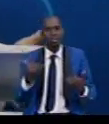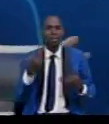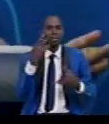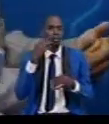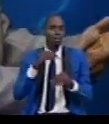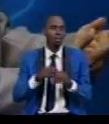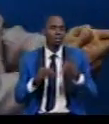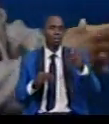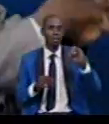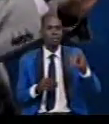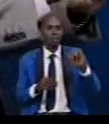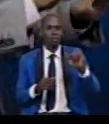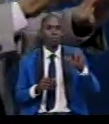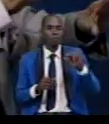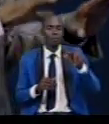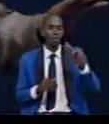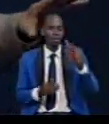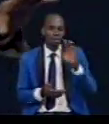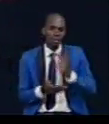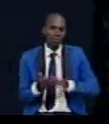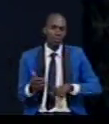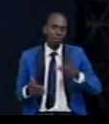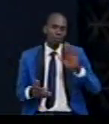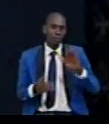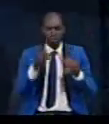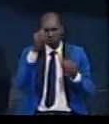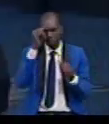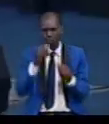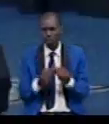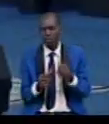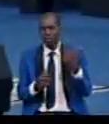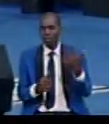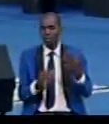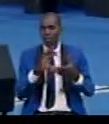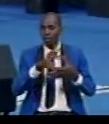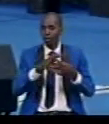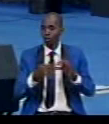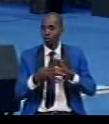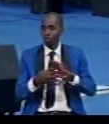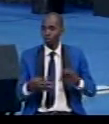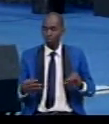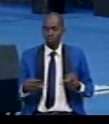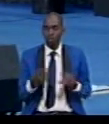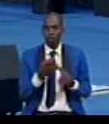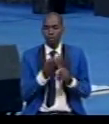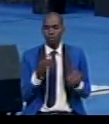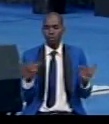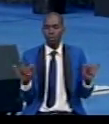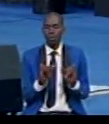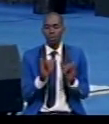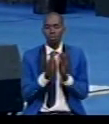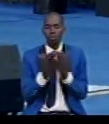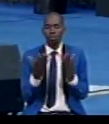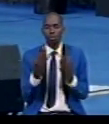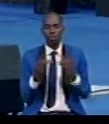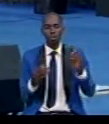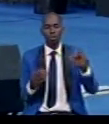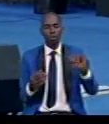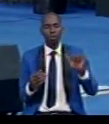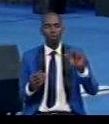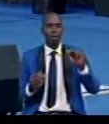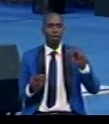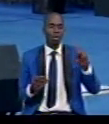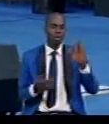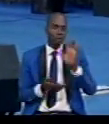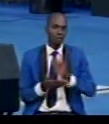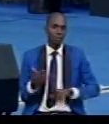You remember? All these three cases come from Mark chapter 5. Mark chapter 5,